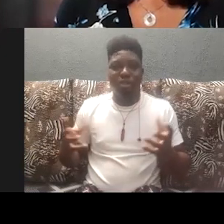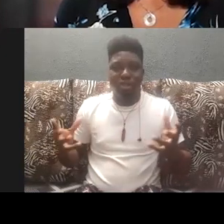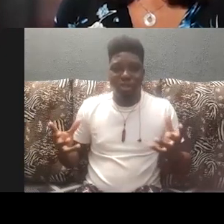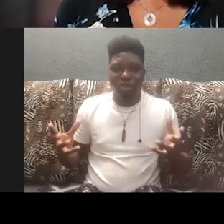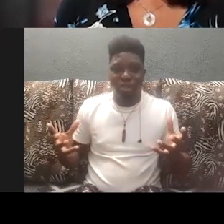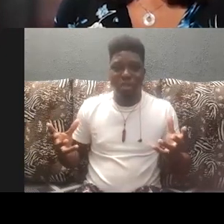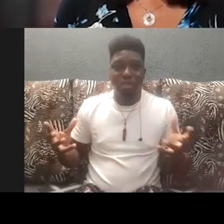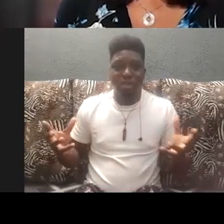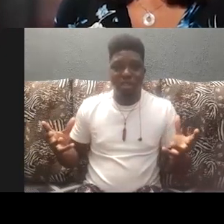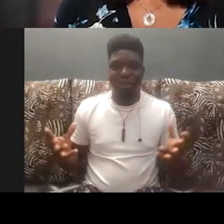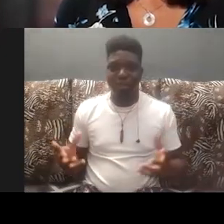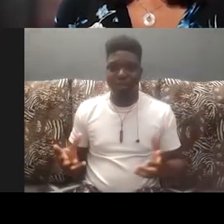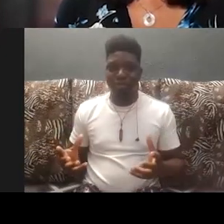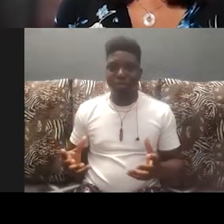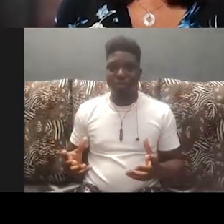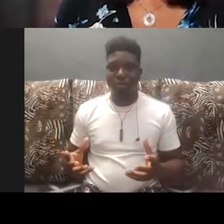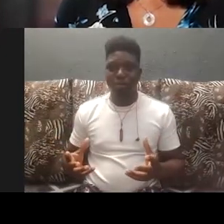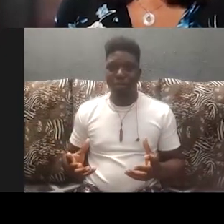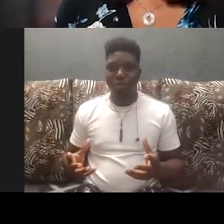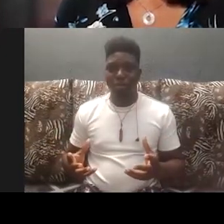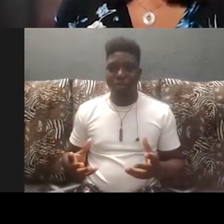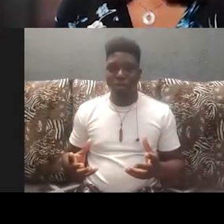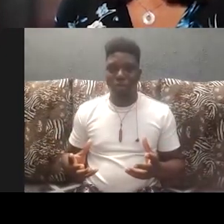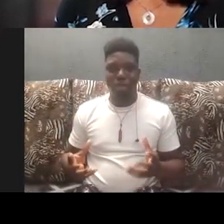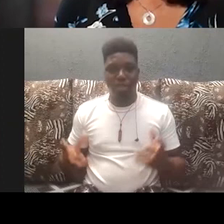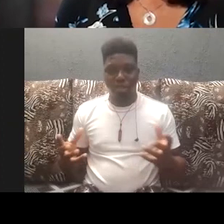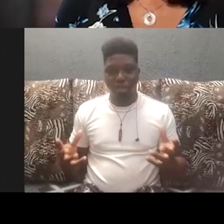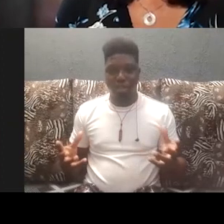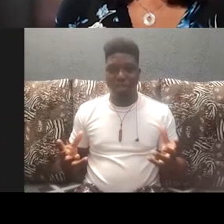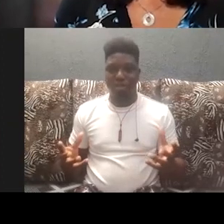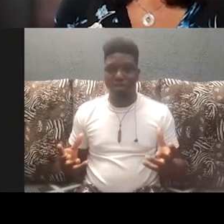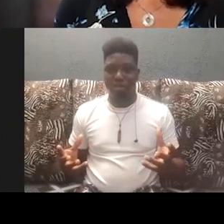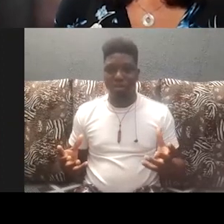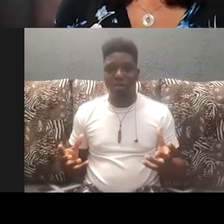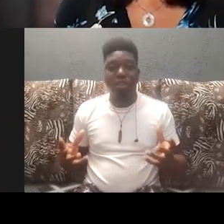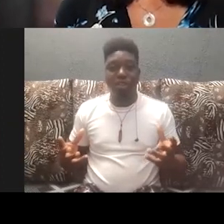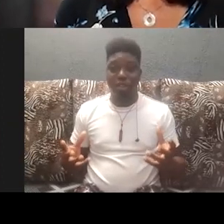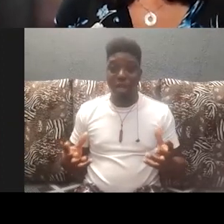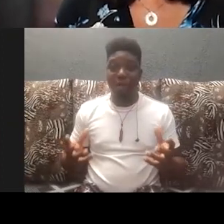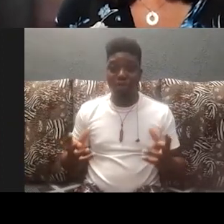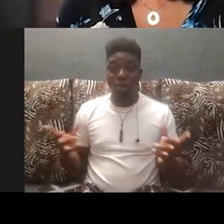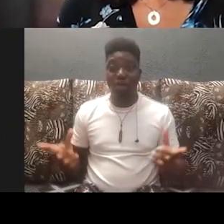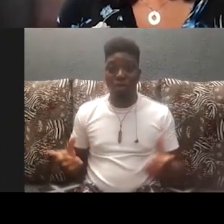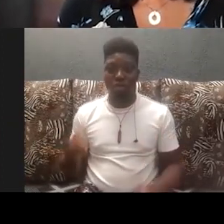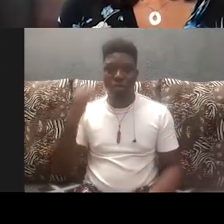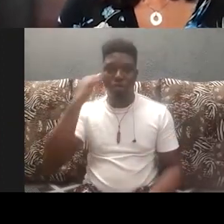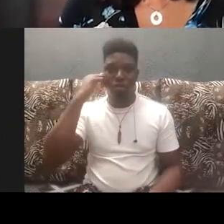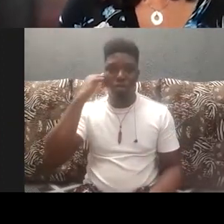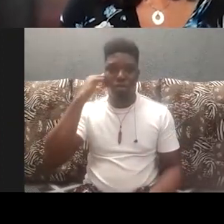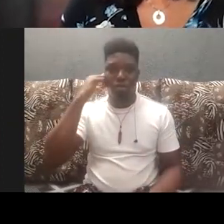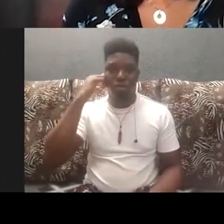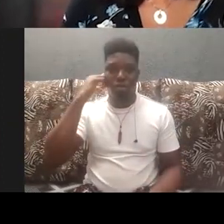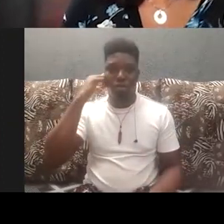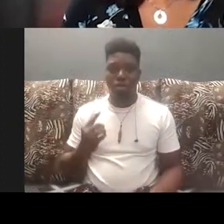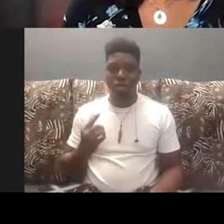not a disease. It's not a disease, which can happen to anyone